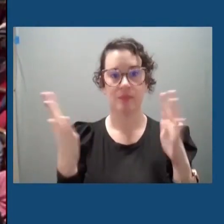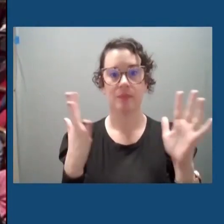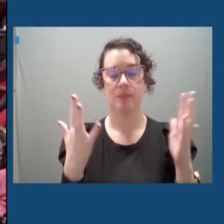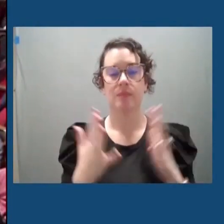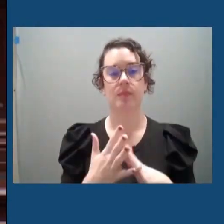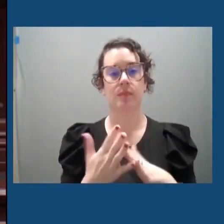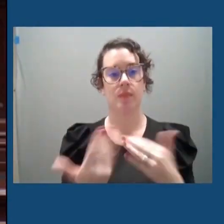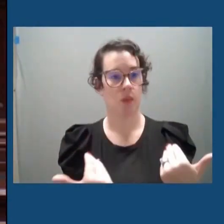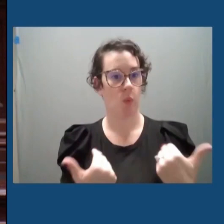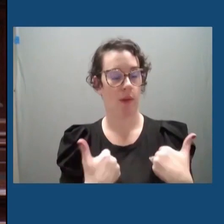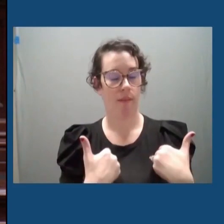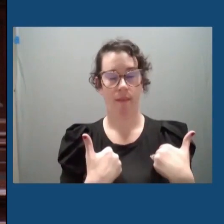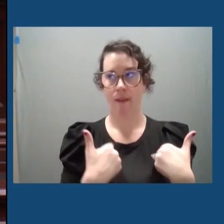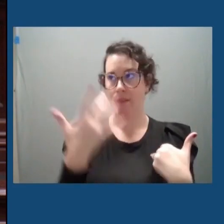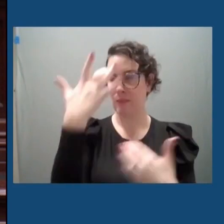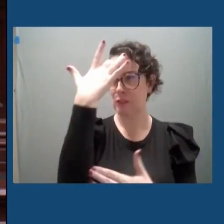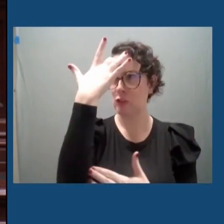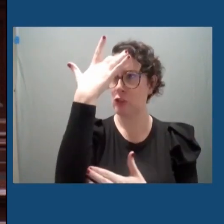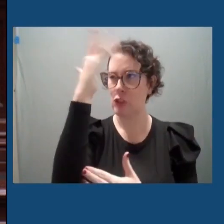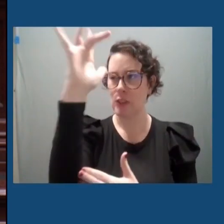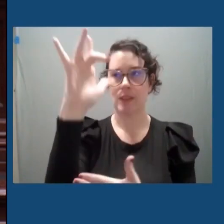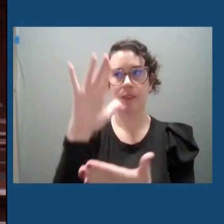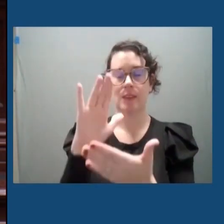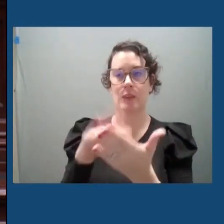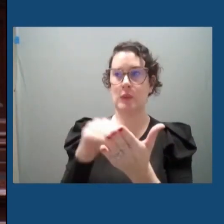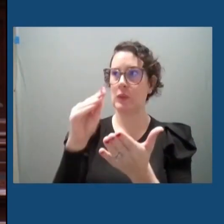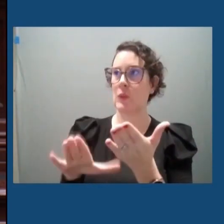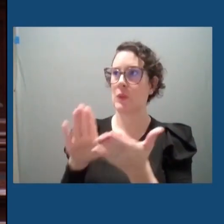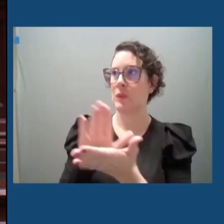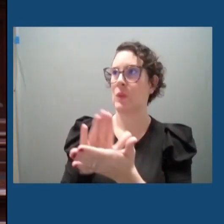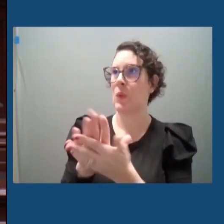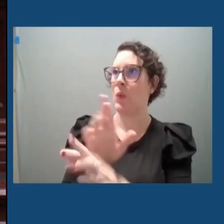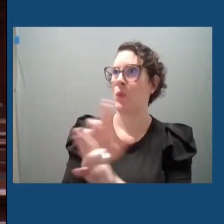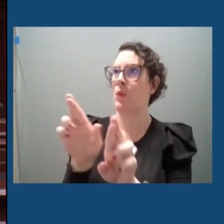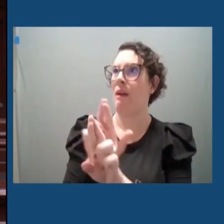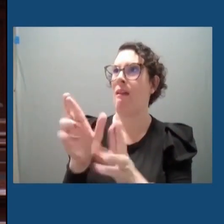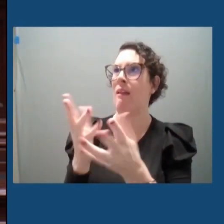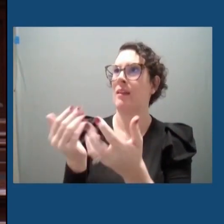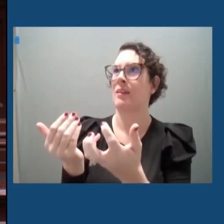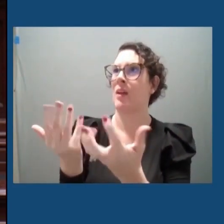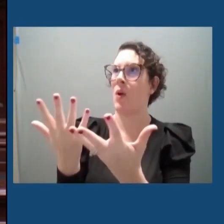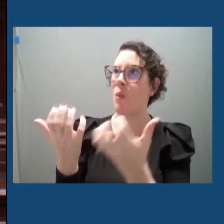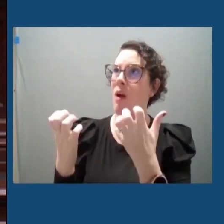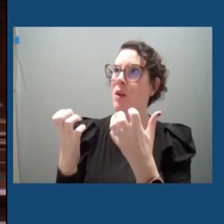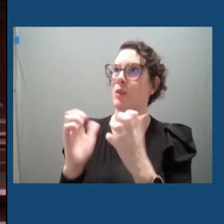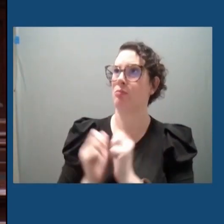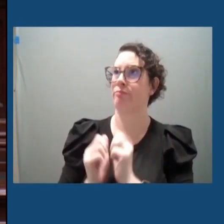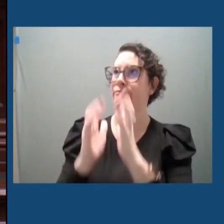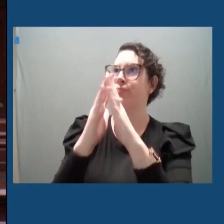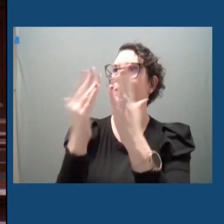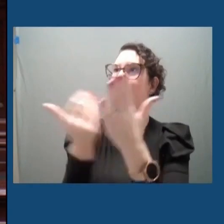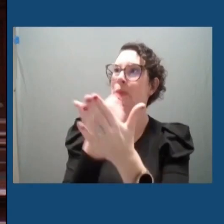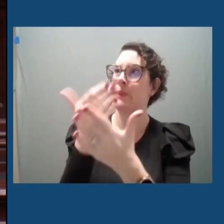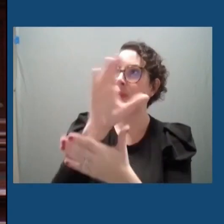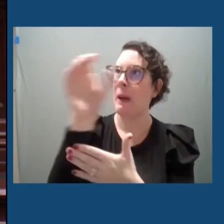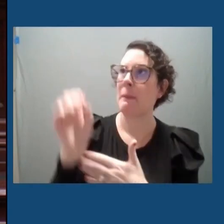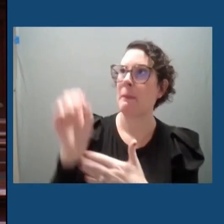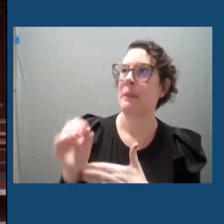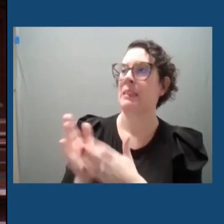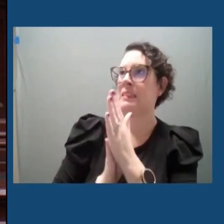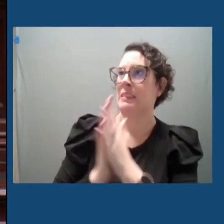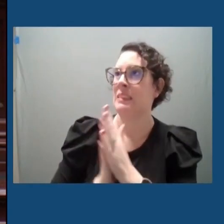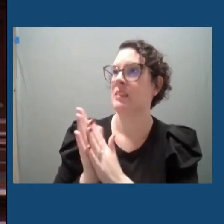We have geniuses at these schools just ready and poised to innovate and launch new companies. And now they'll